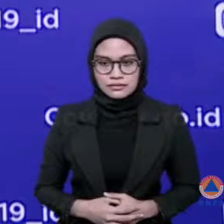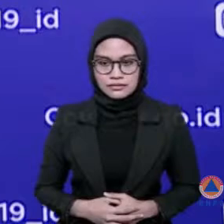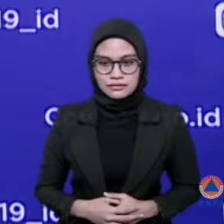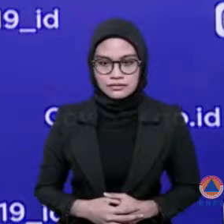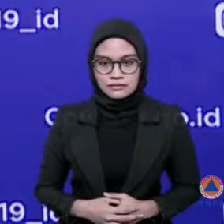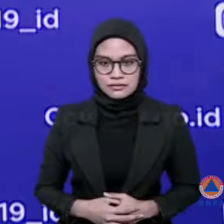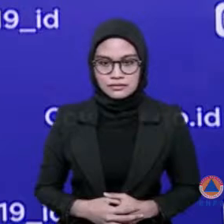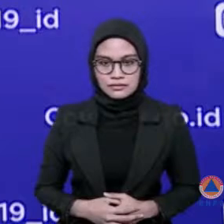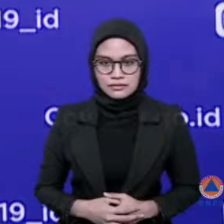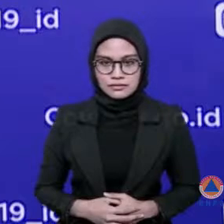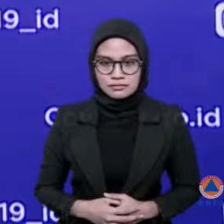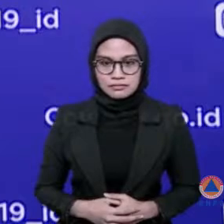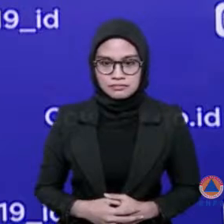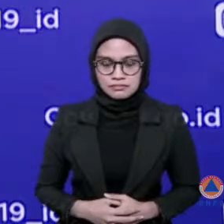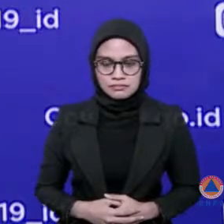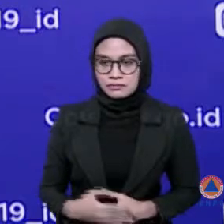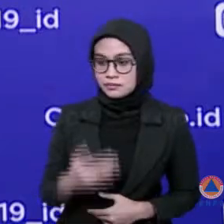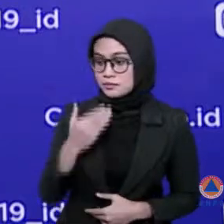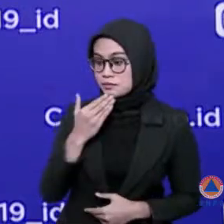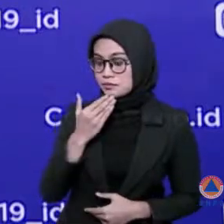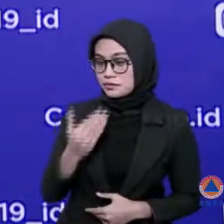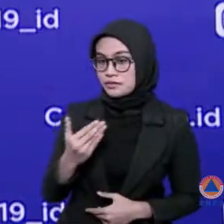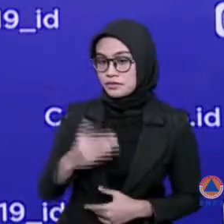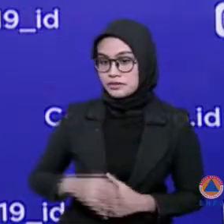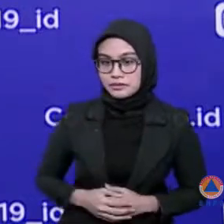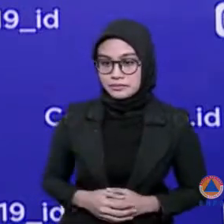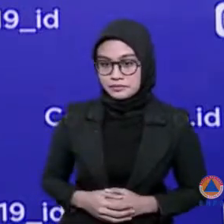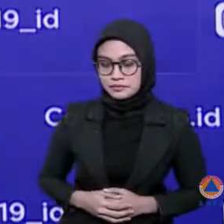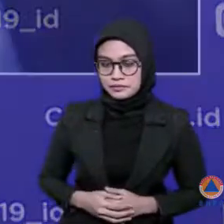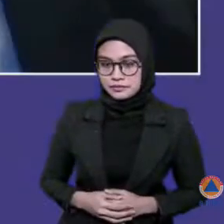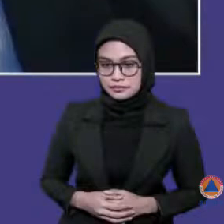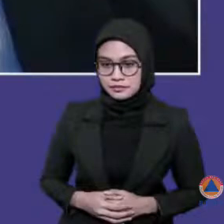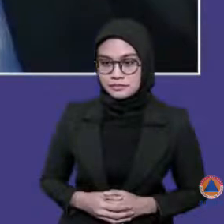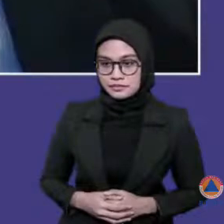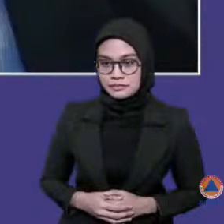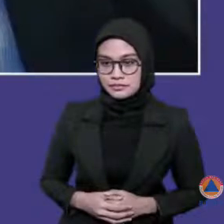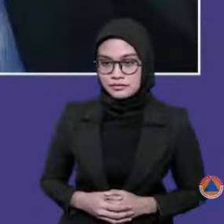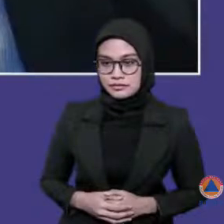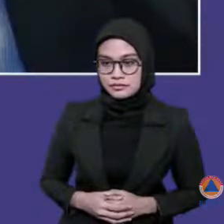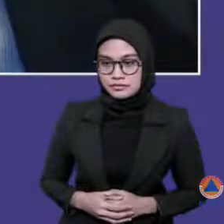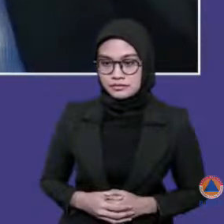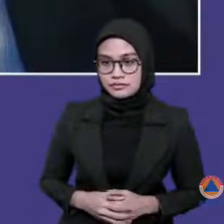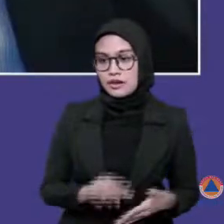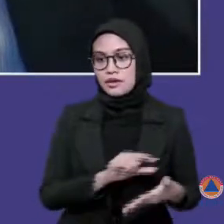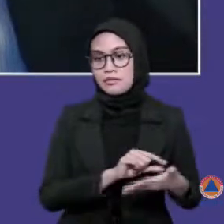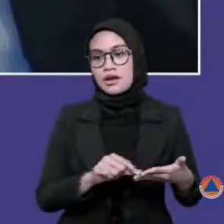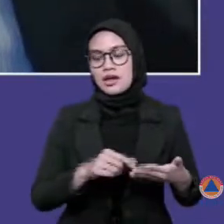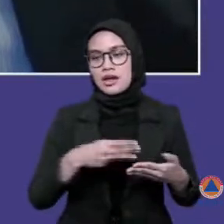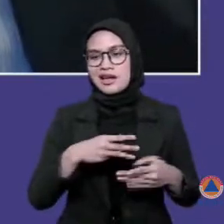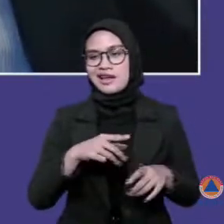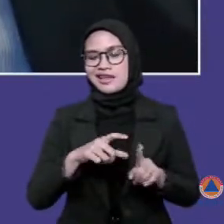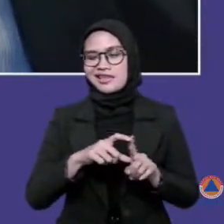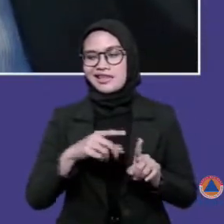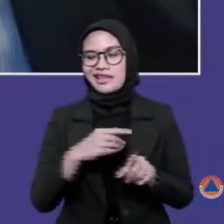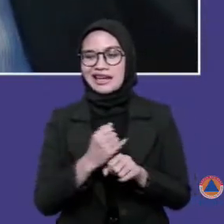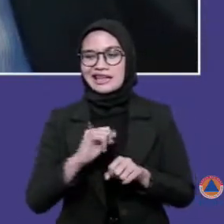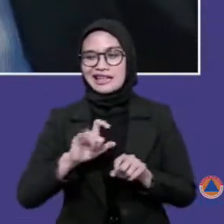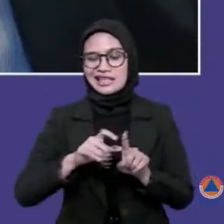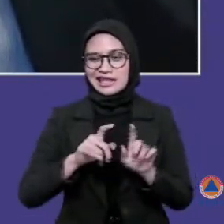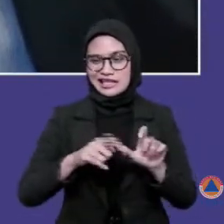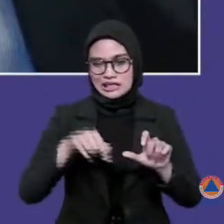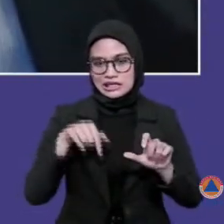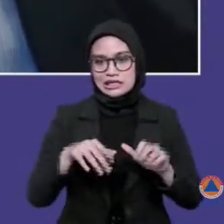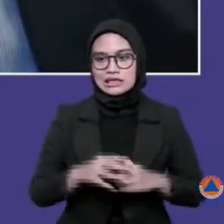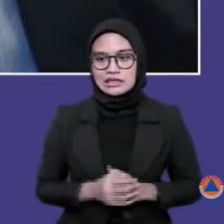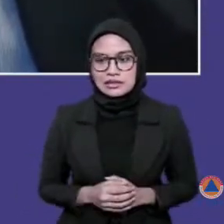Well, thank you very much for that uplifting video. My name is Ed Davies. I'm the